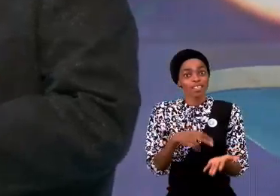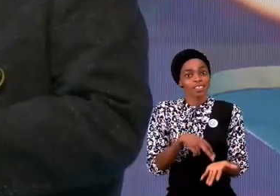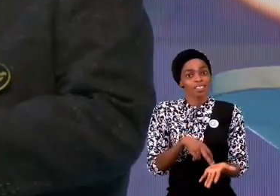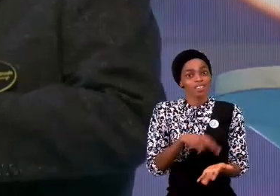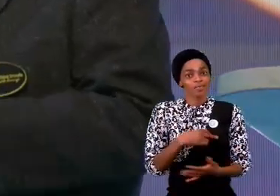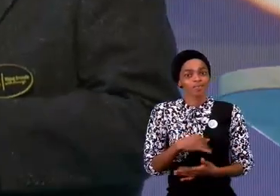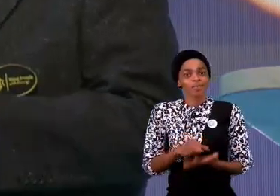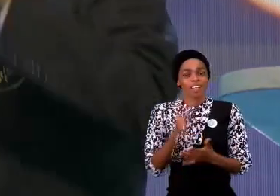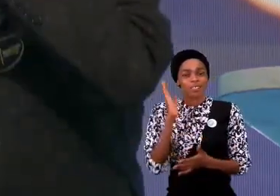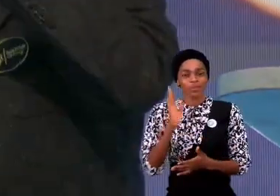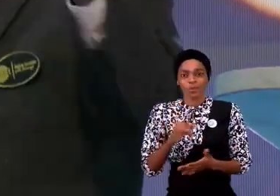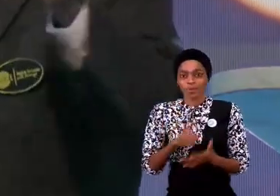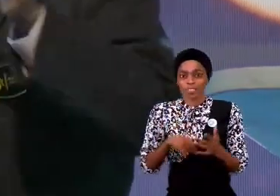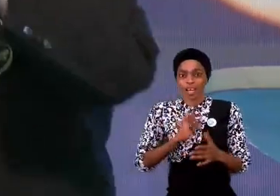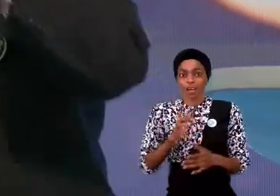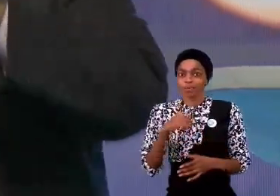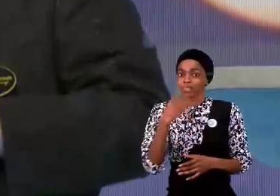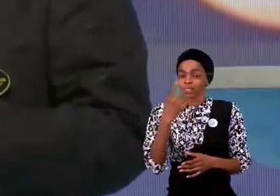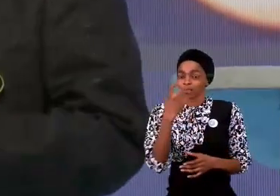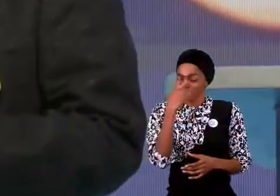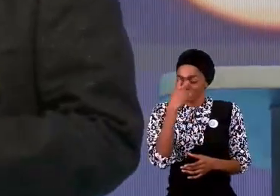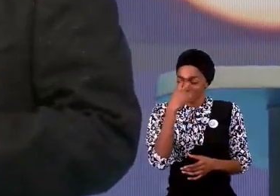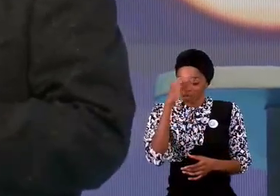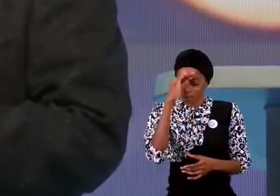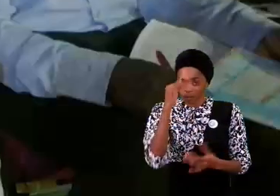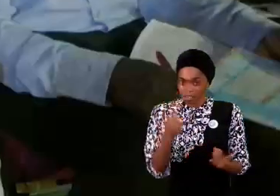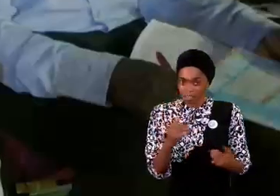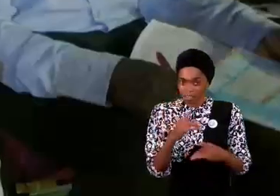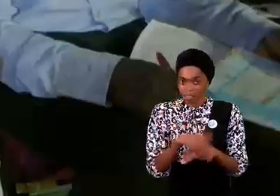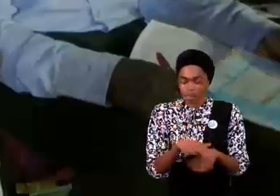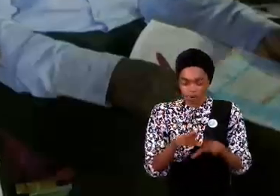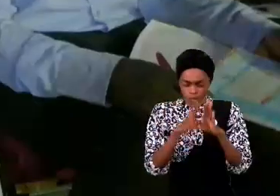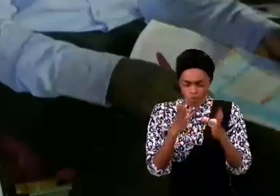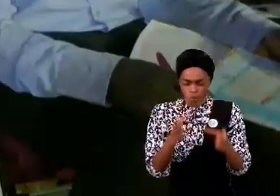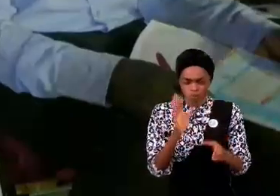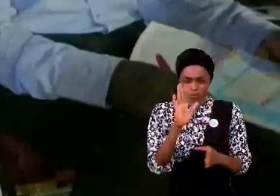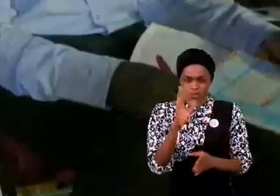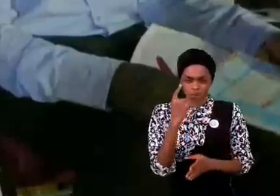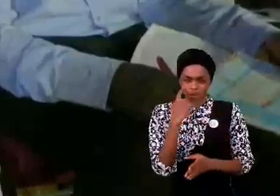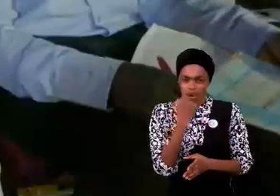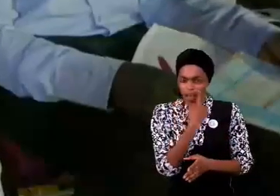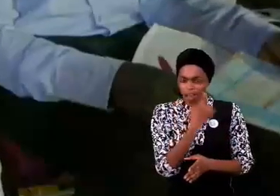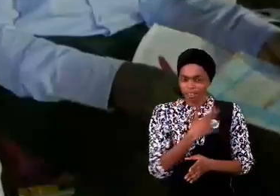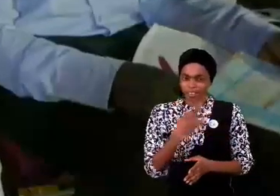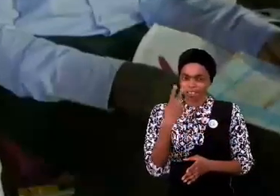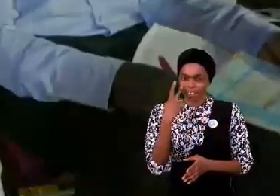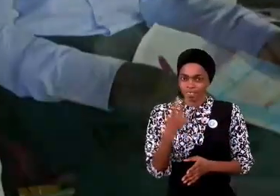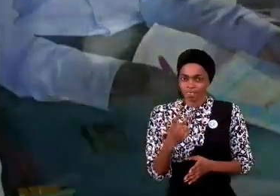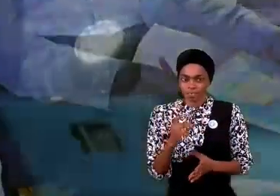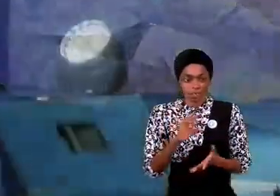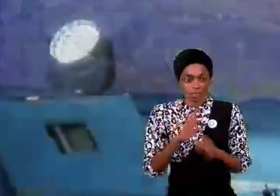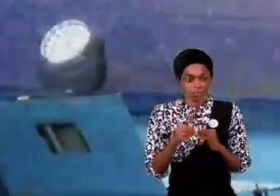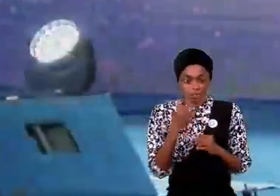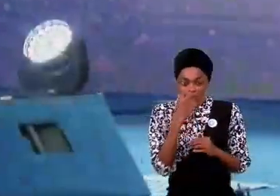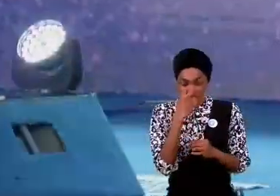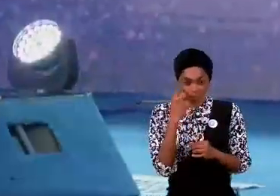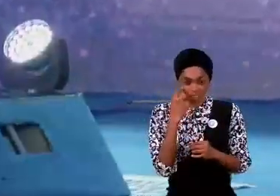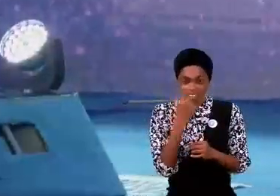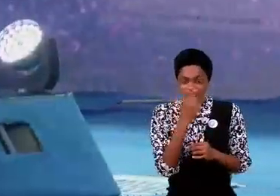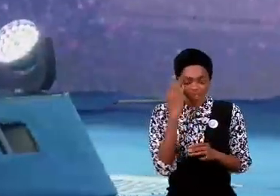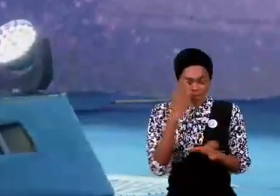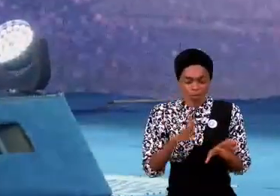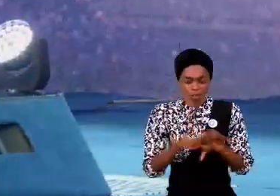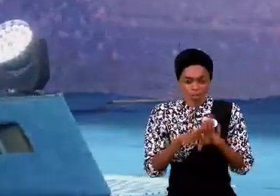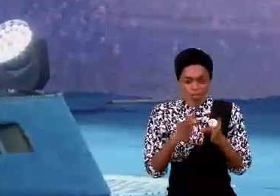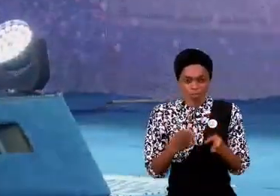Those blind eyes will open, you will see. That's what I'm going to tell that swelling in your